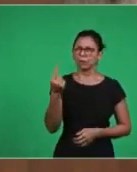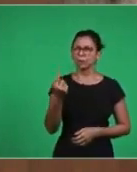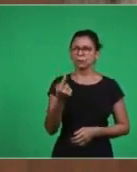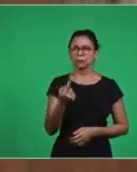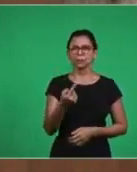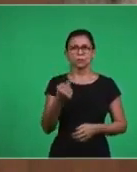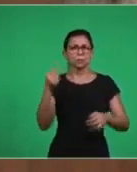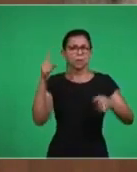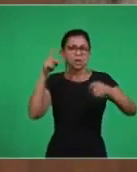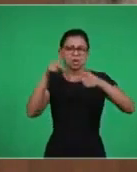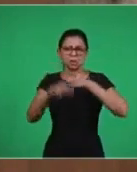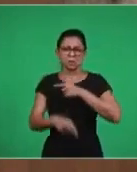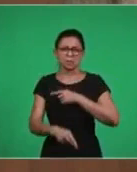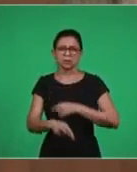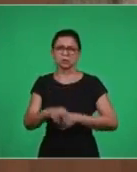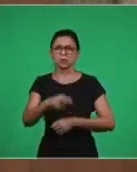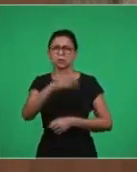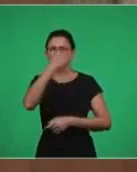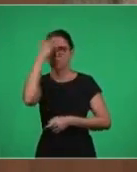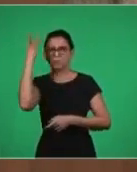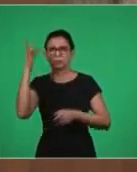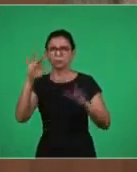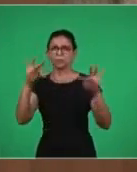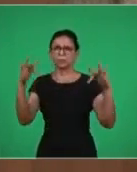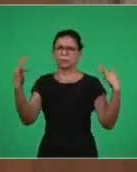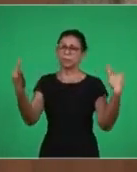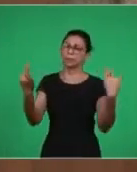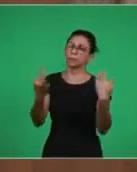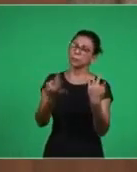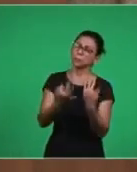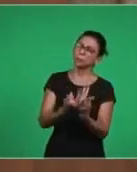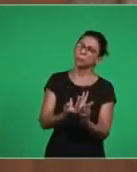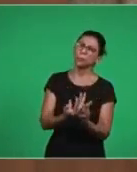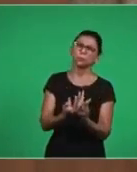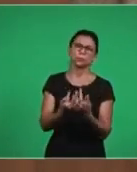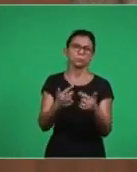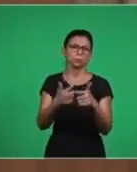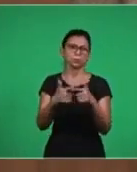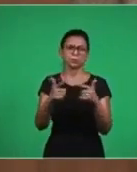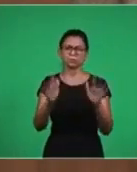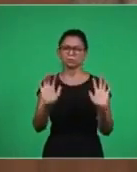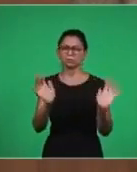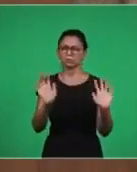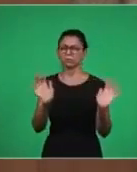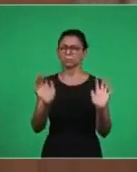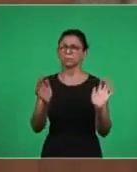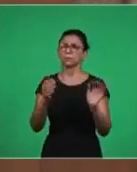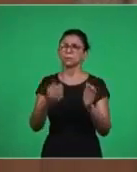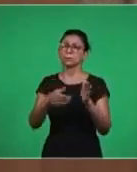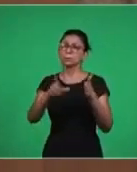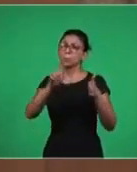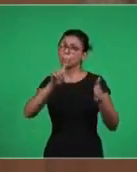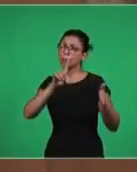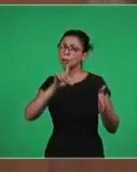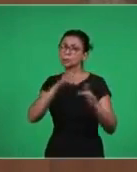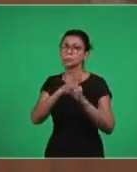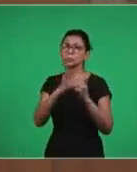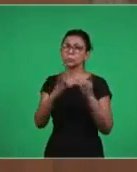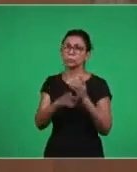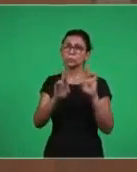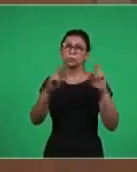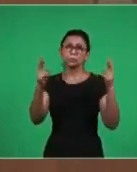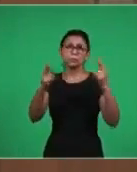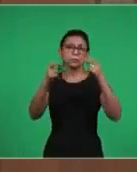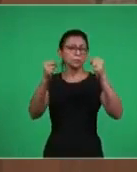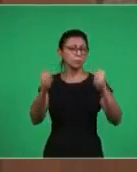evidently, that the families may gather after the service, whatever it might be. Or before, you can't even do